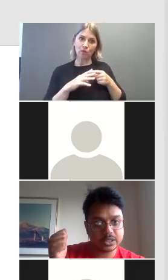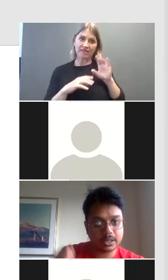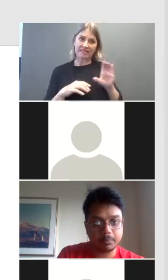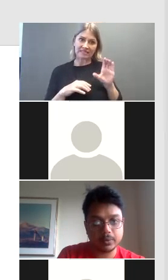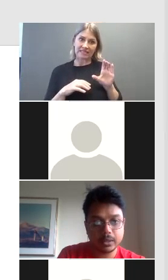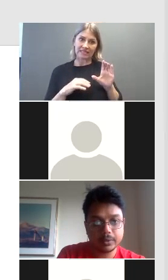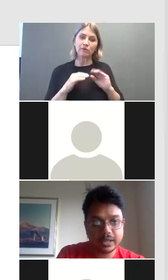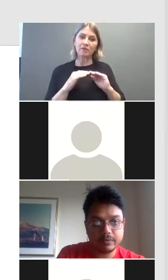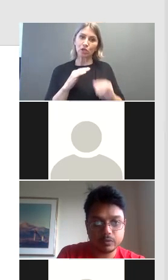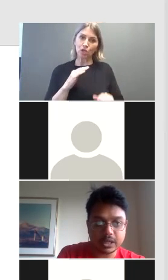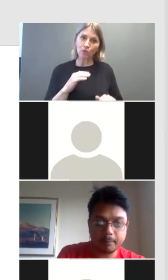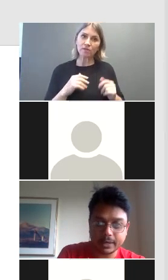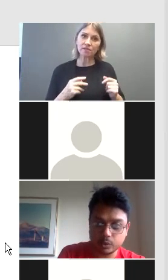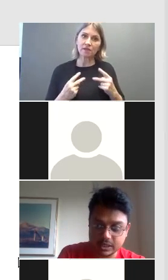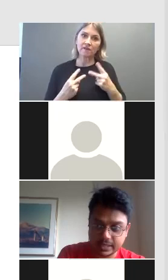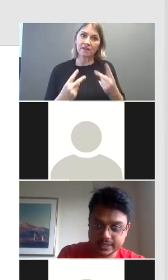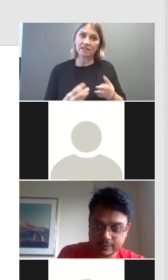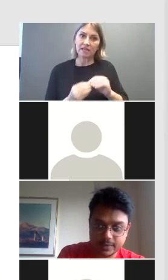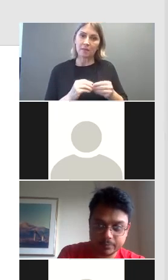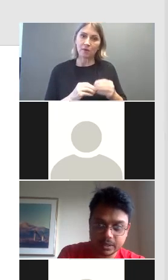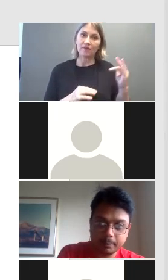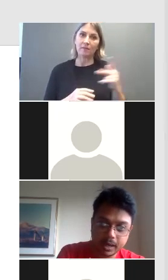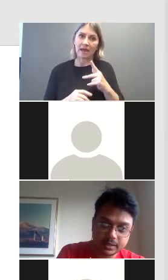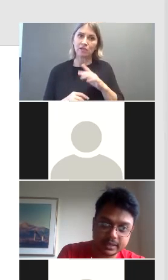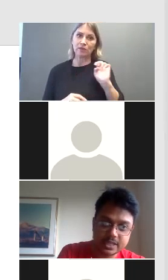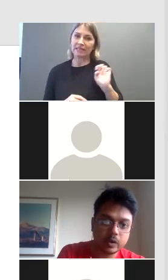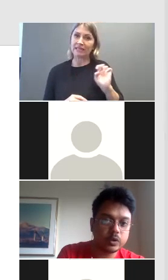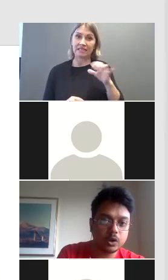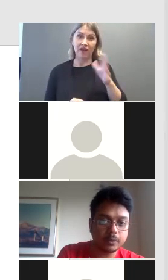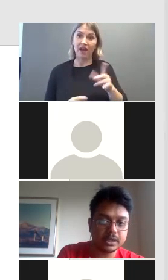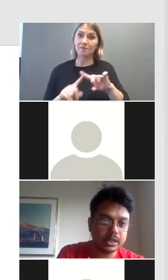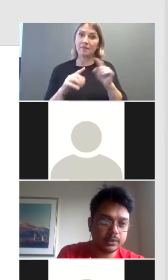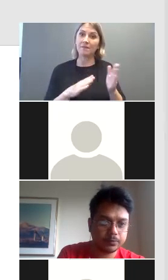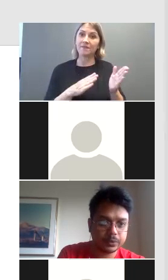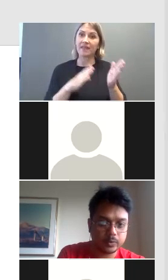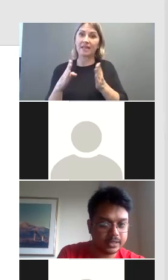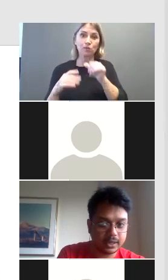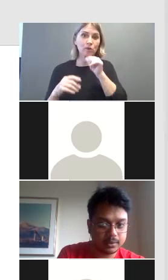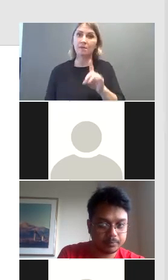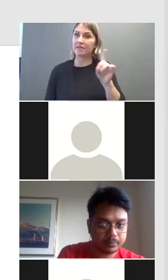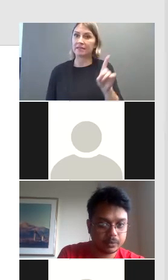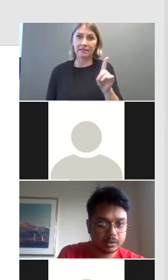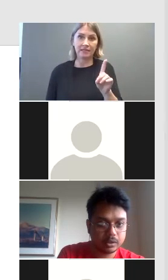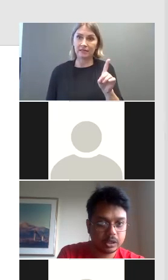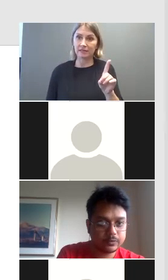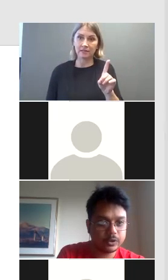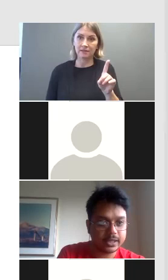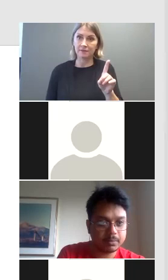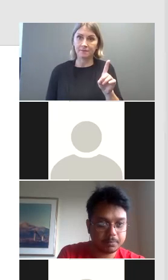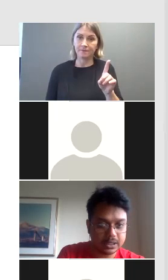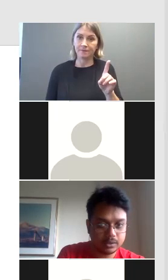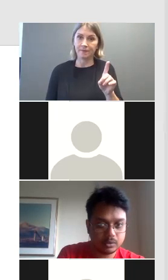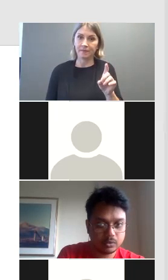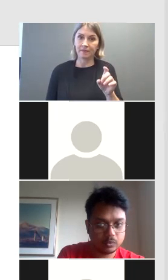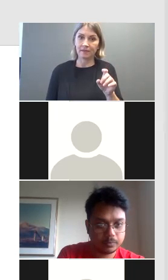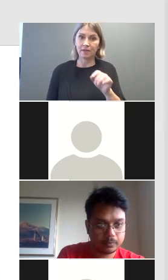lowest post-visit number. Then we would come back to E, that is fine. But the next one will not be D, right, Taha? It would